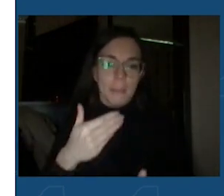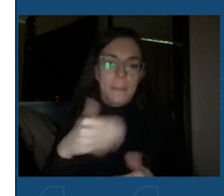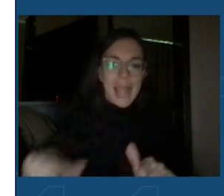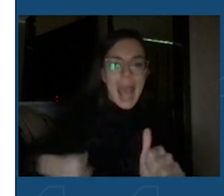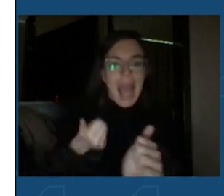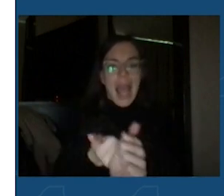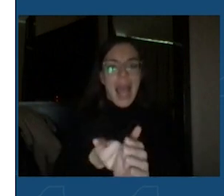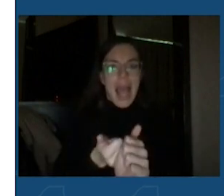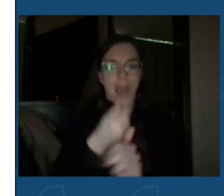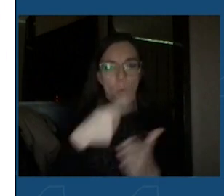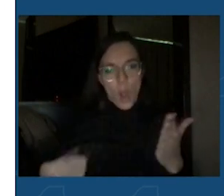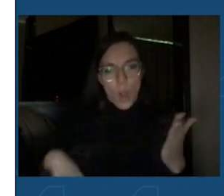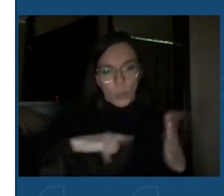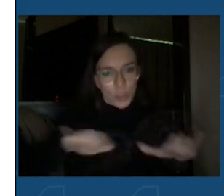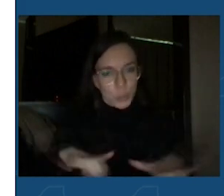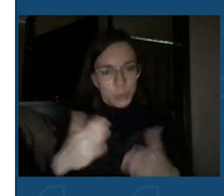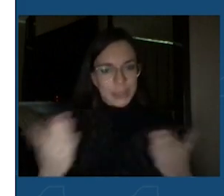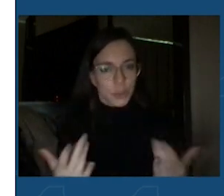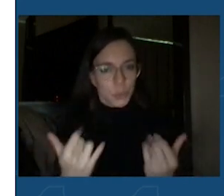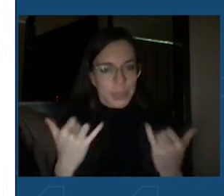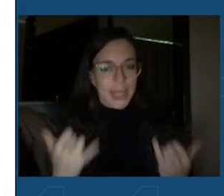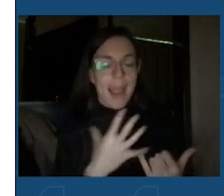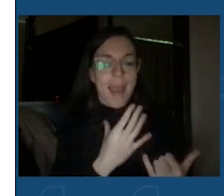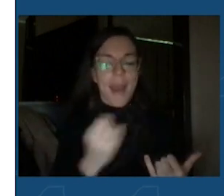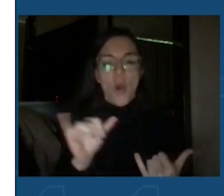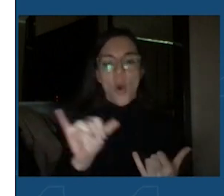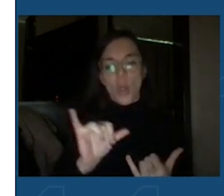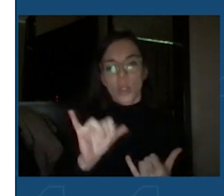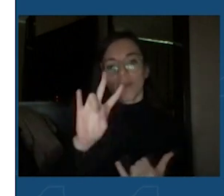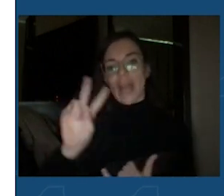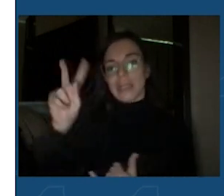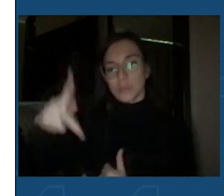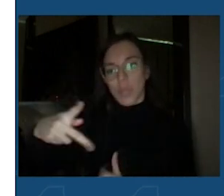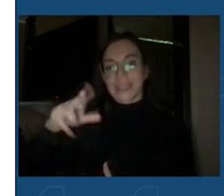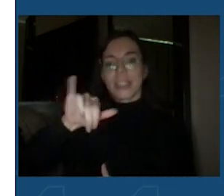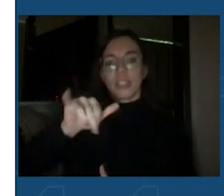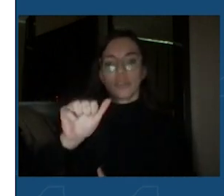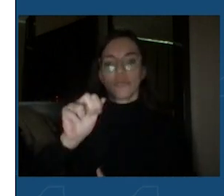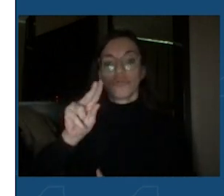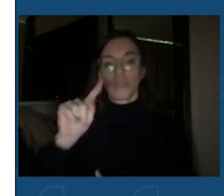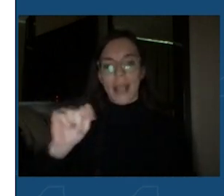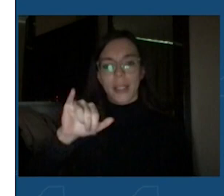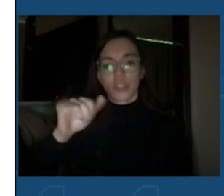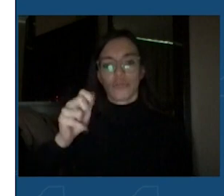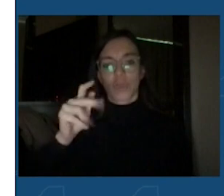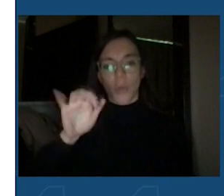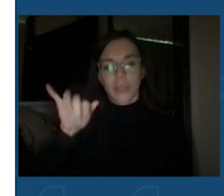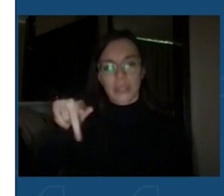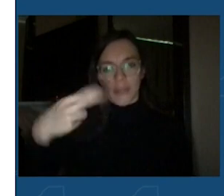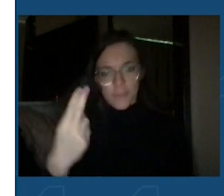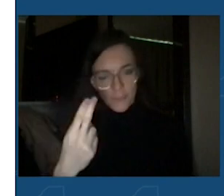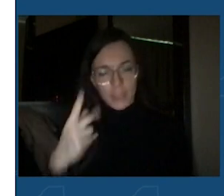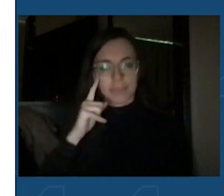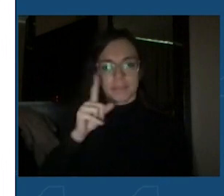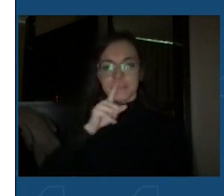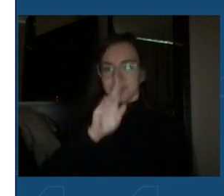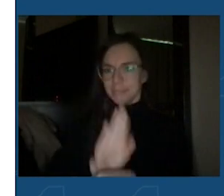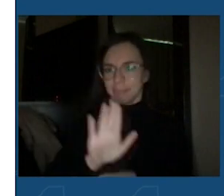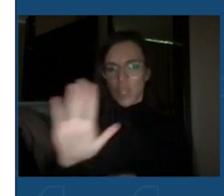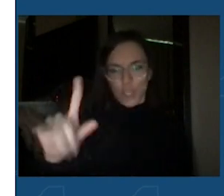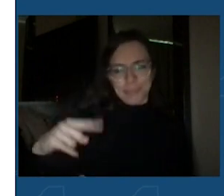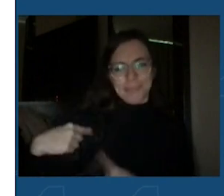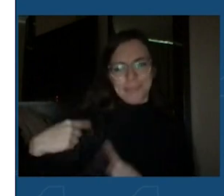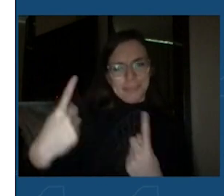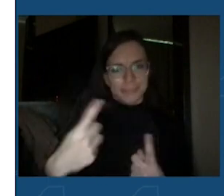doing here today. And also, Senior Vice President Janet Joseph dedicated her life to this, retiring after 30 years.